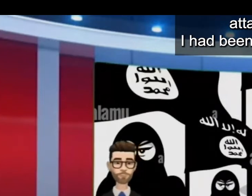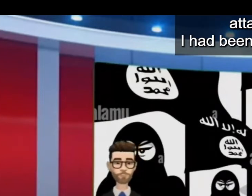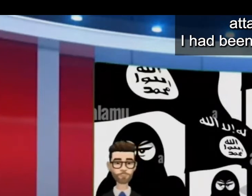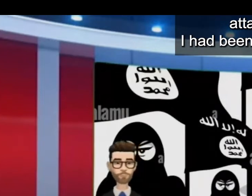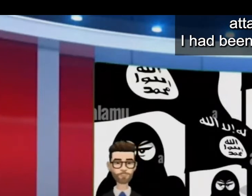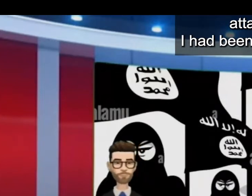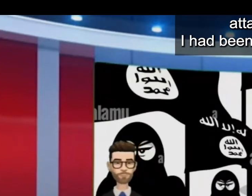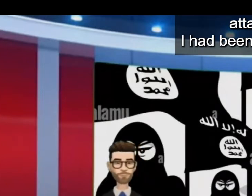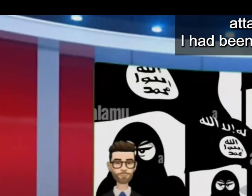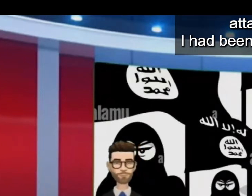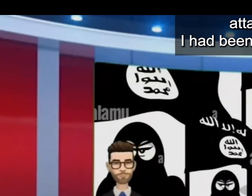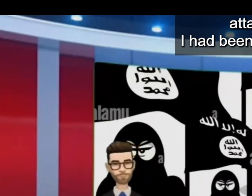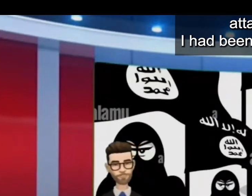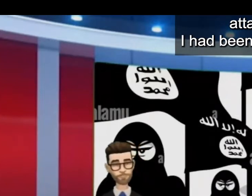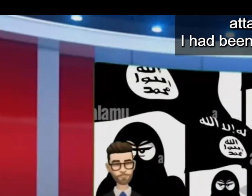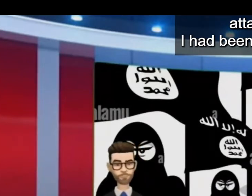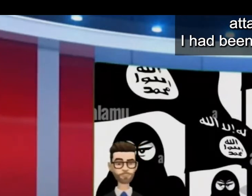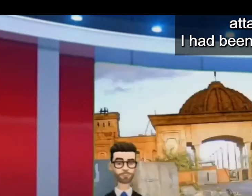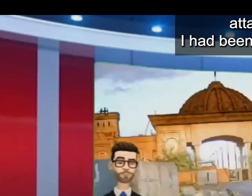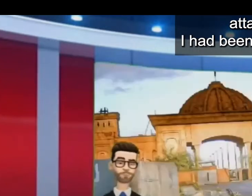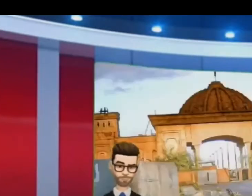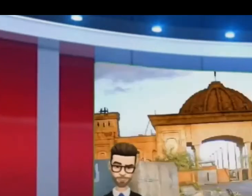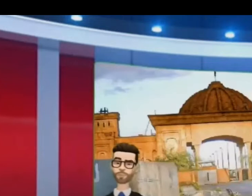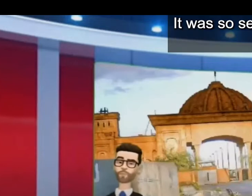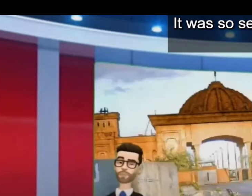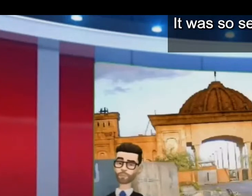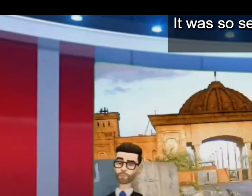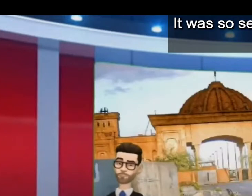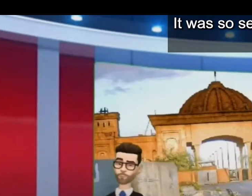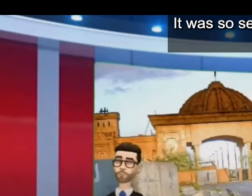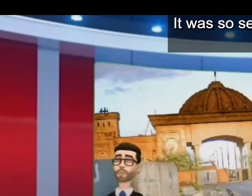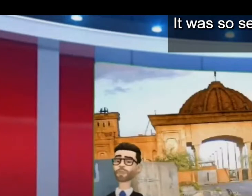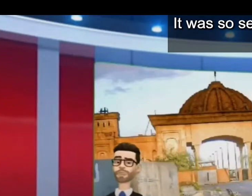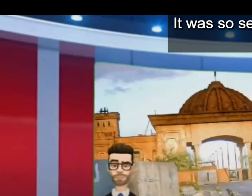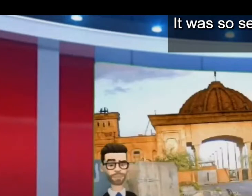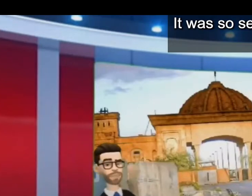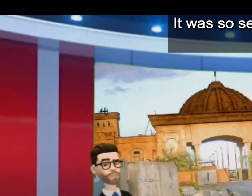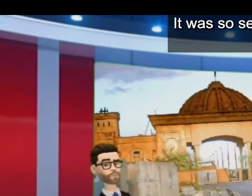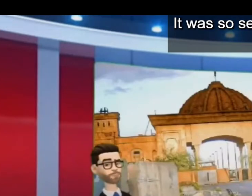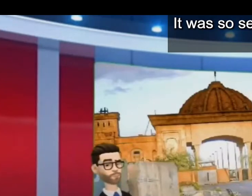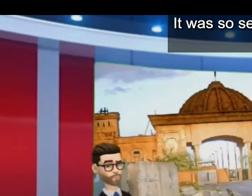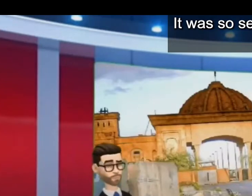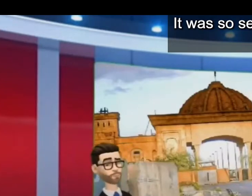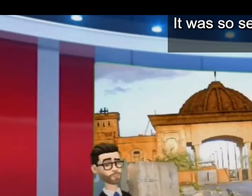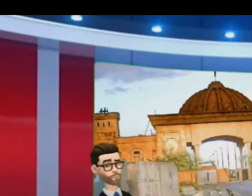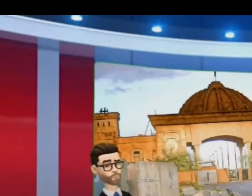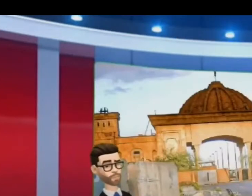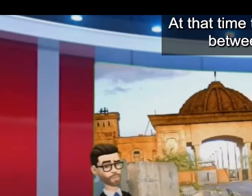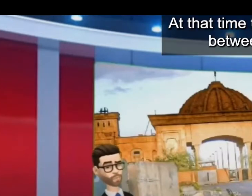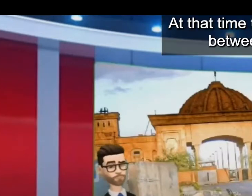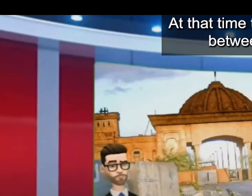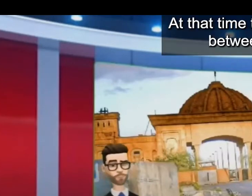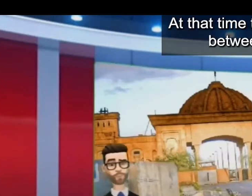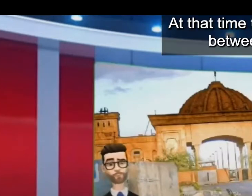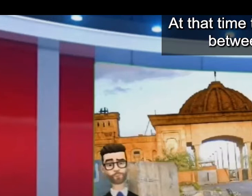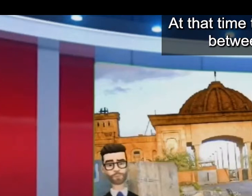by 11 days, I had been hit by one of their cars. It was so severe that I lost the ability to walk. At